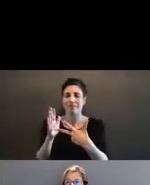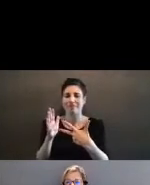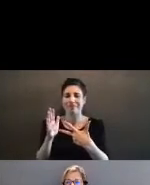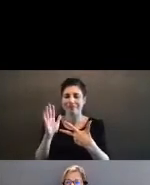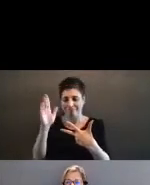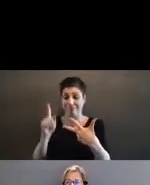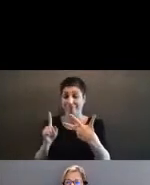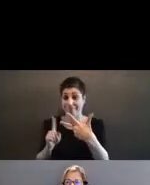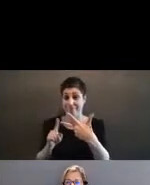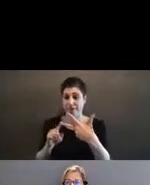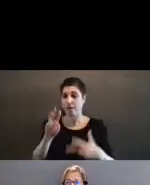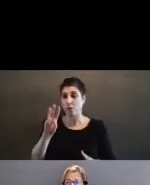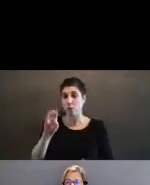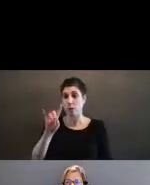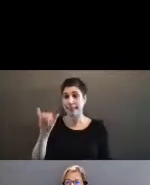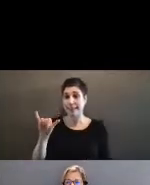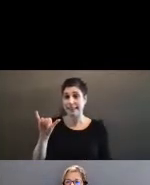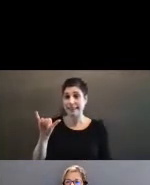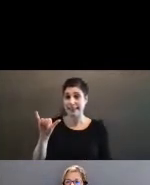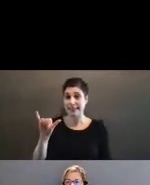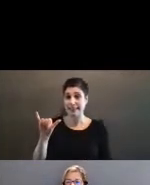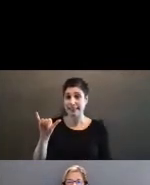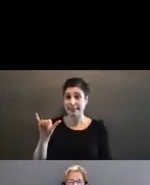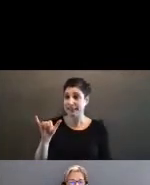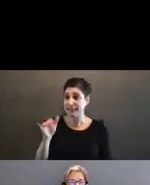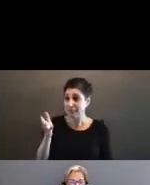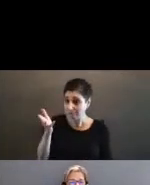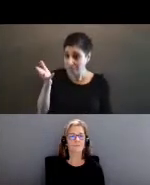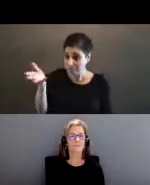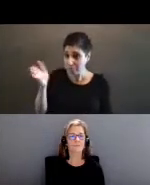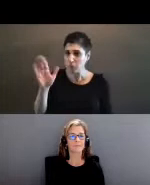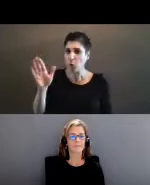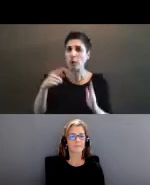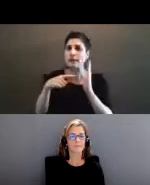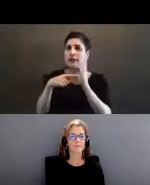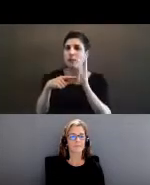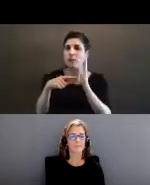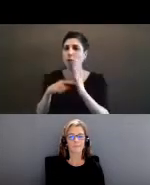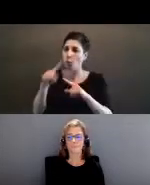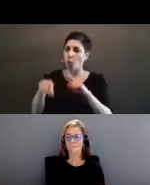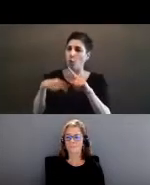ask Wendy to tell us about her examples.